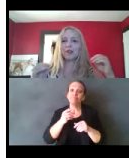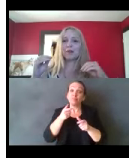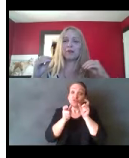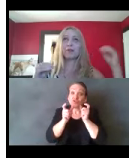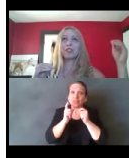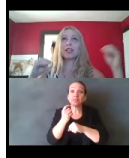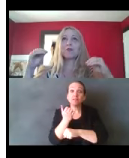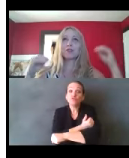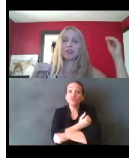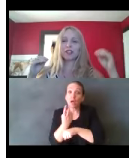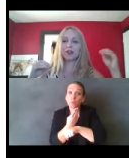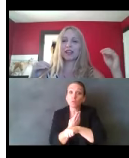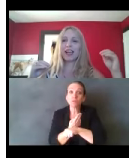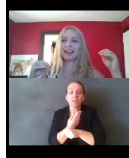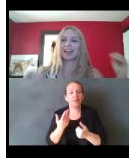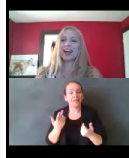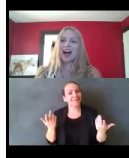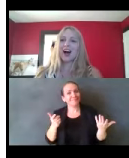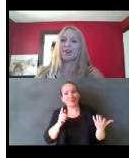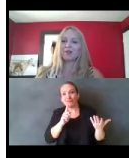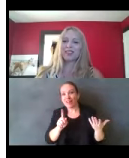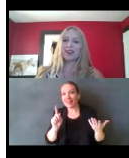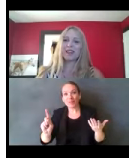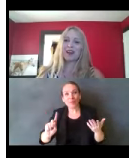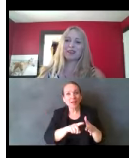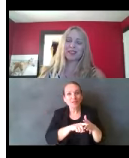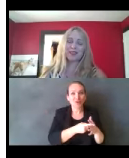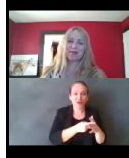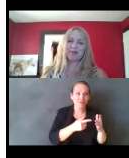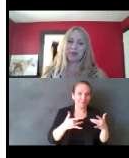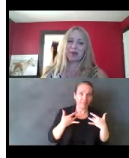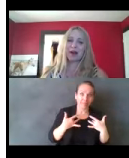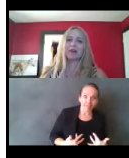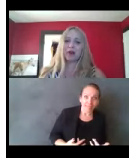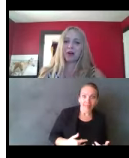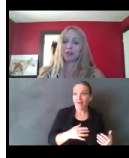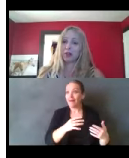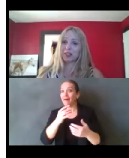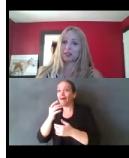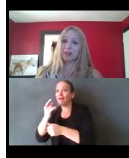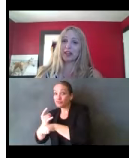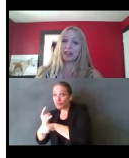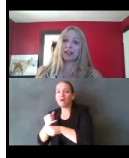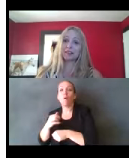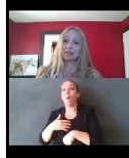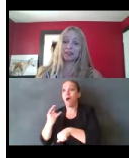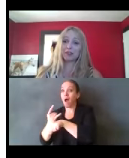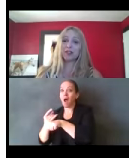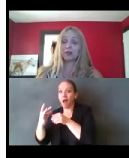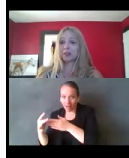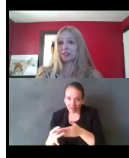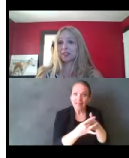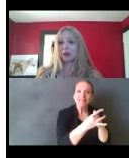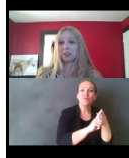kind of, which came first, the chicken or the egg? Sometimes people have alcohol and drug issues and then